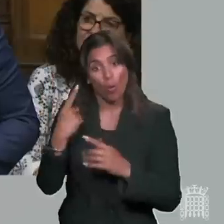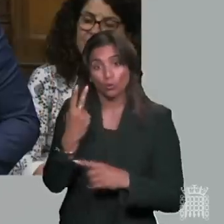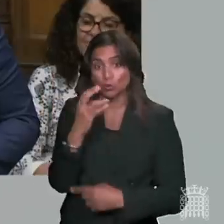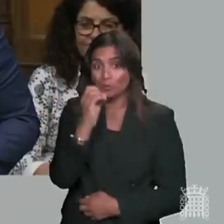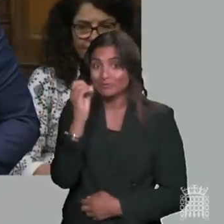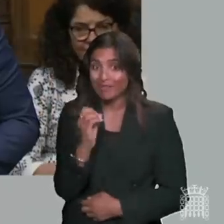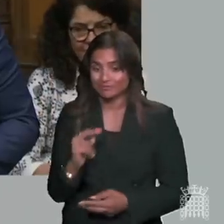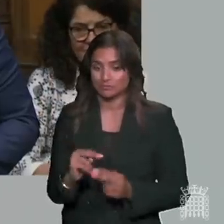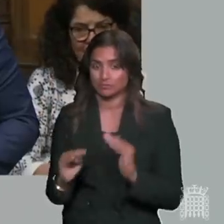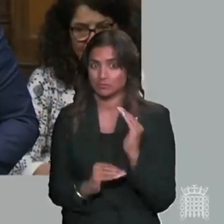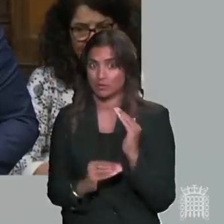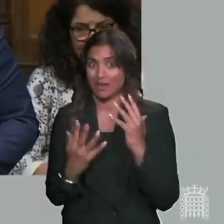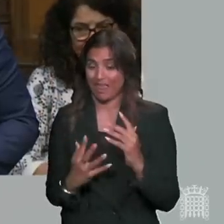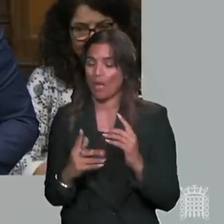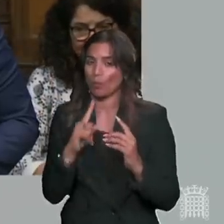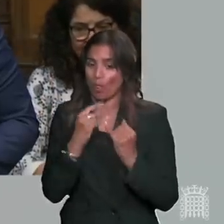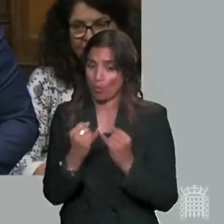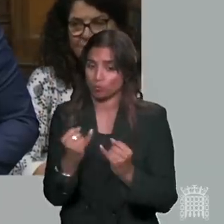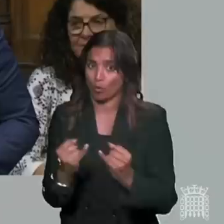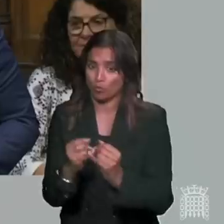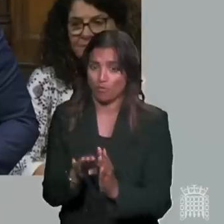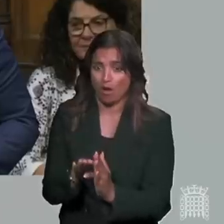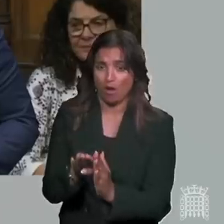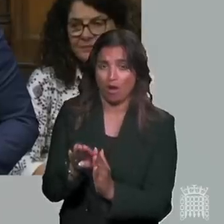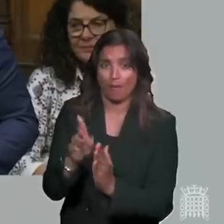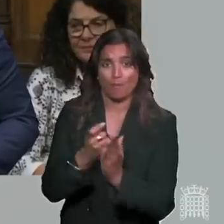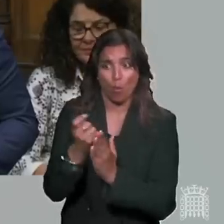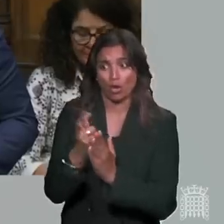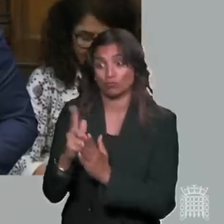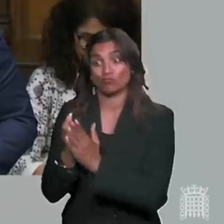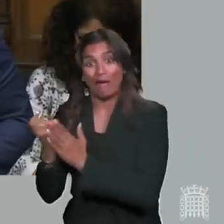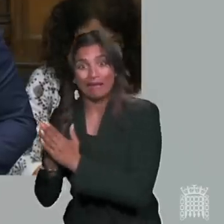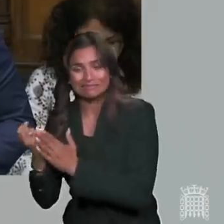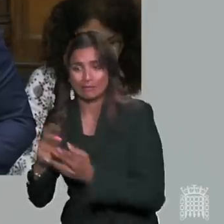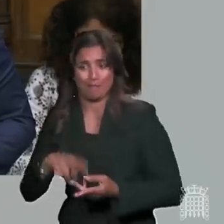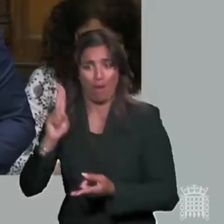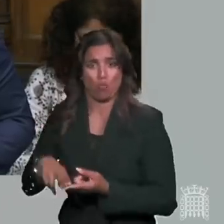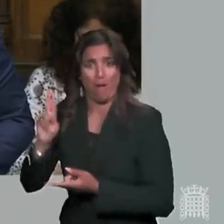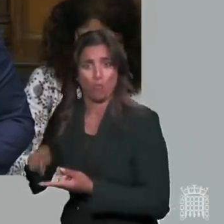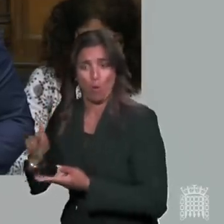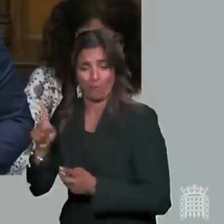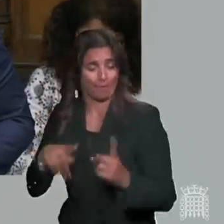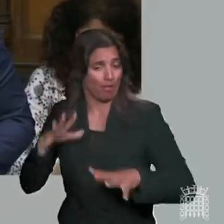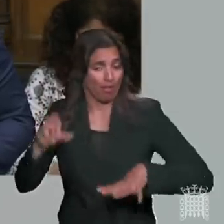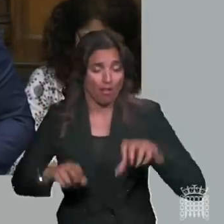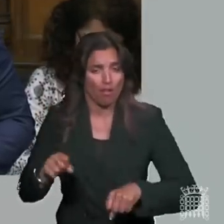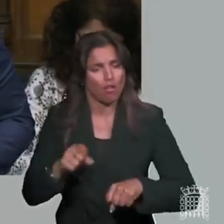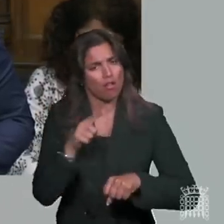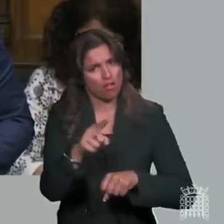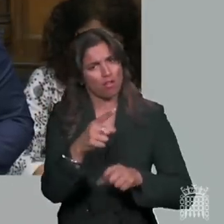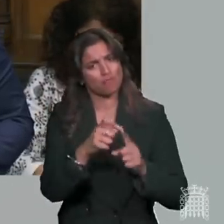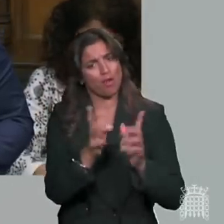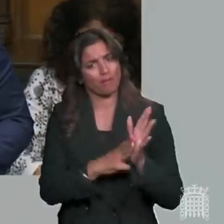2%. So the crisis will worsen for homeowners and renters. So what advice does the Prime Minister have for my constituents